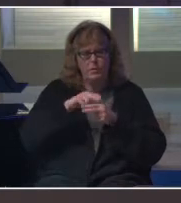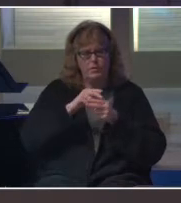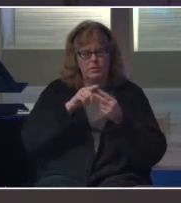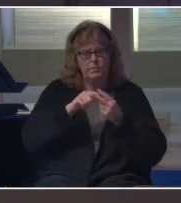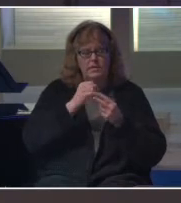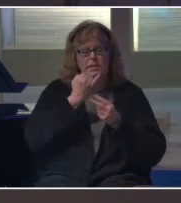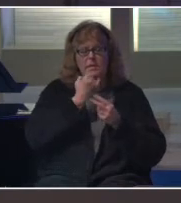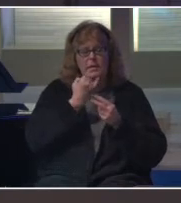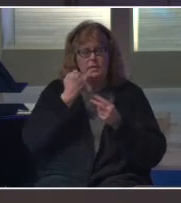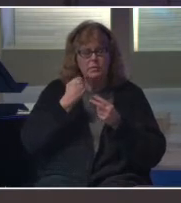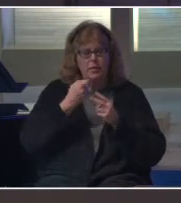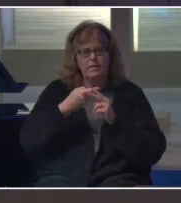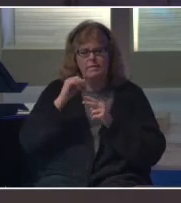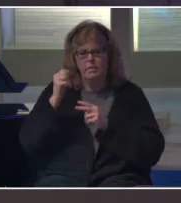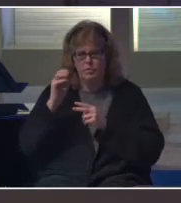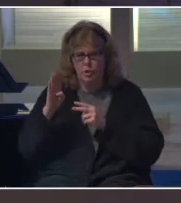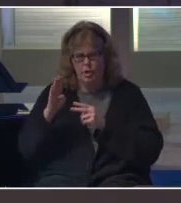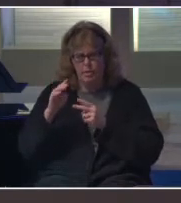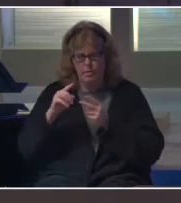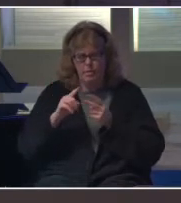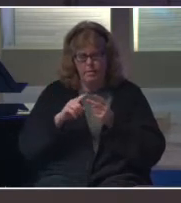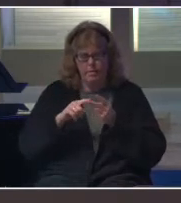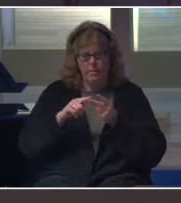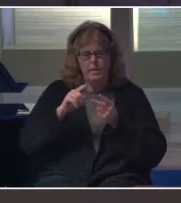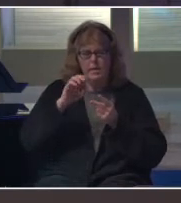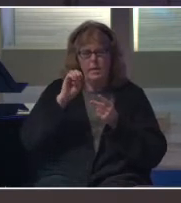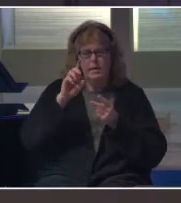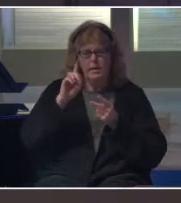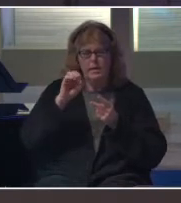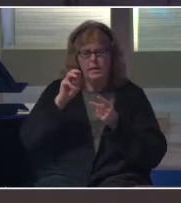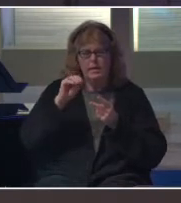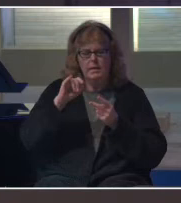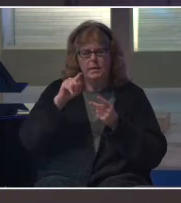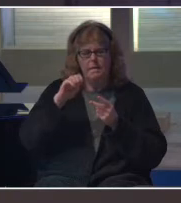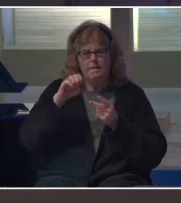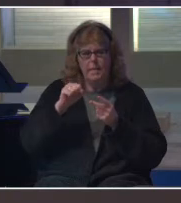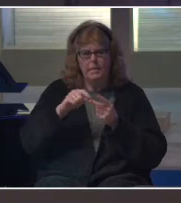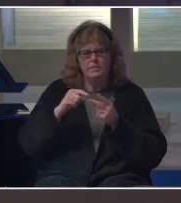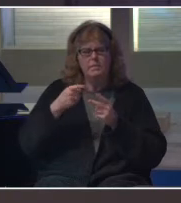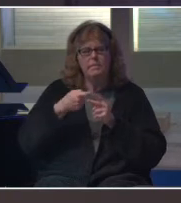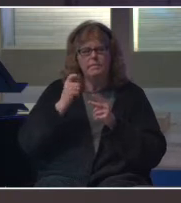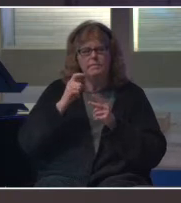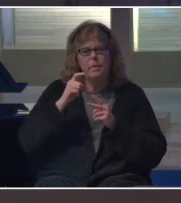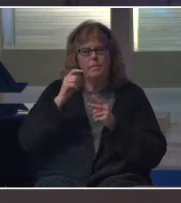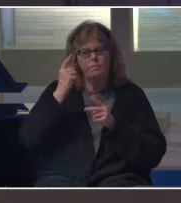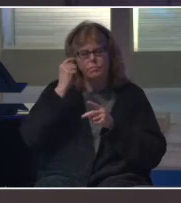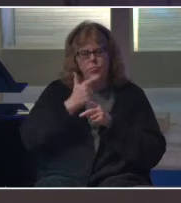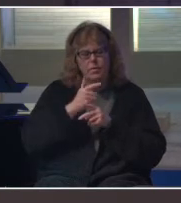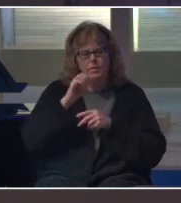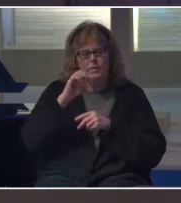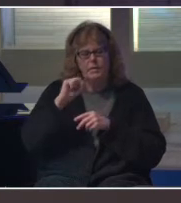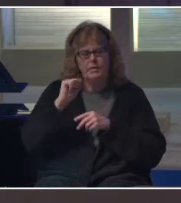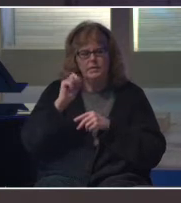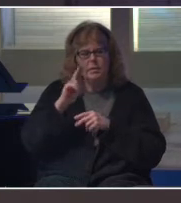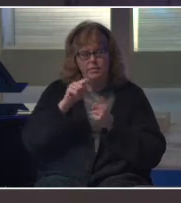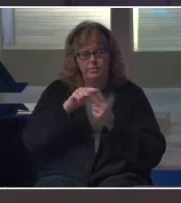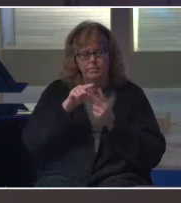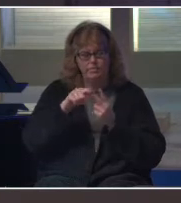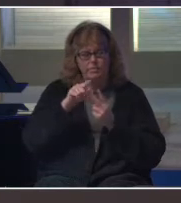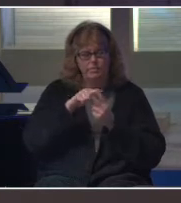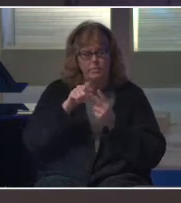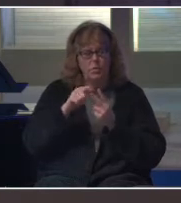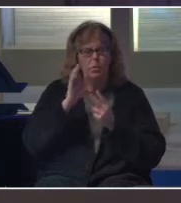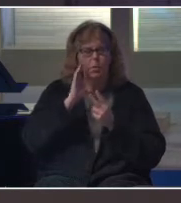Israel, descended from Jacob, and the Edomites, descended from his brother Esau. These two nations